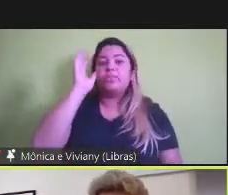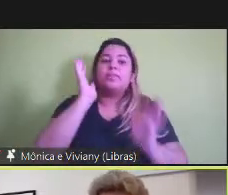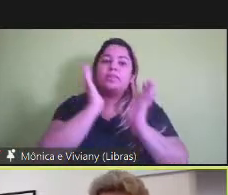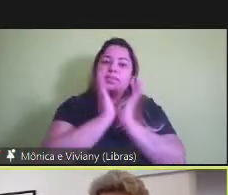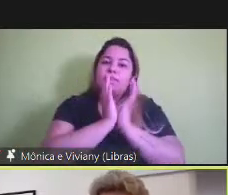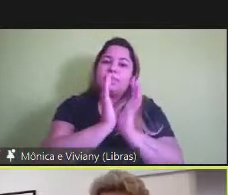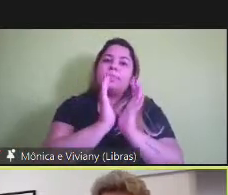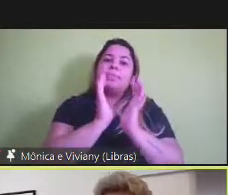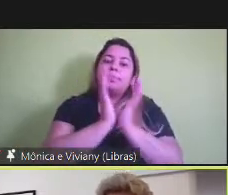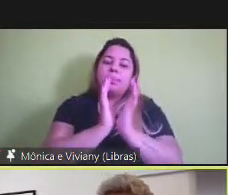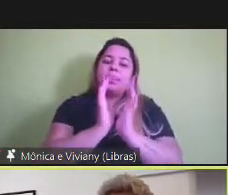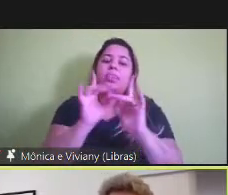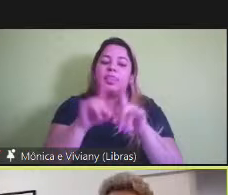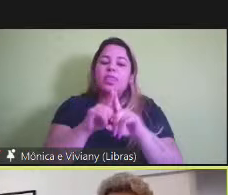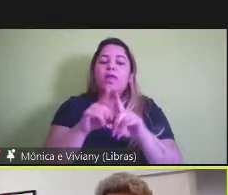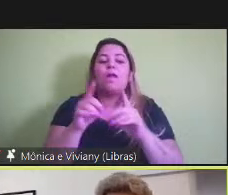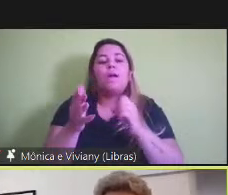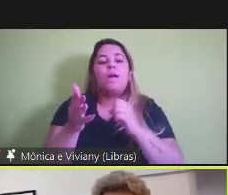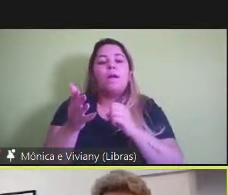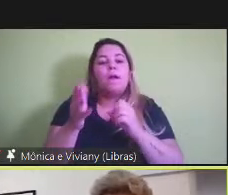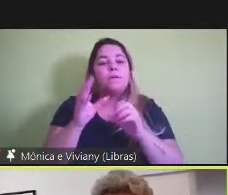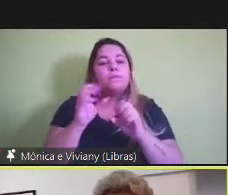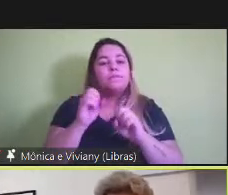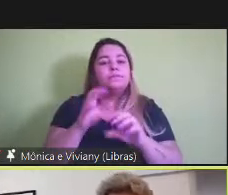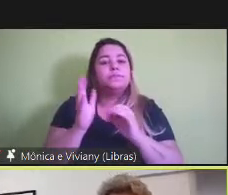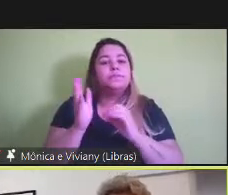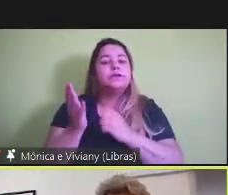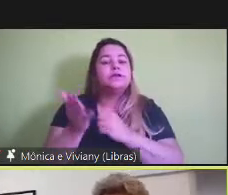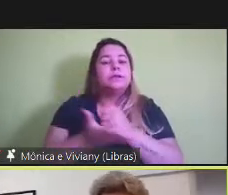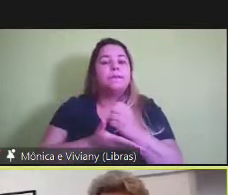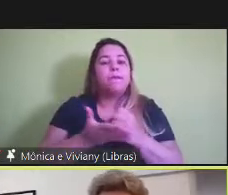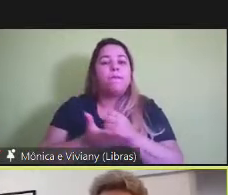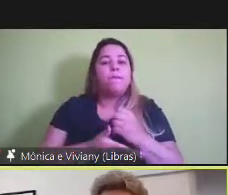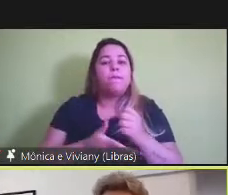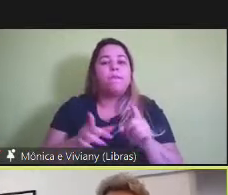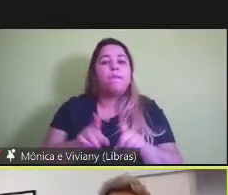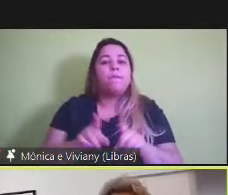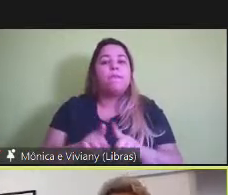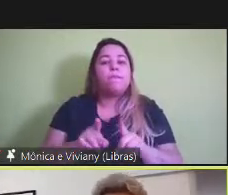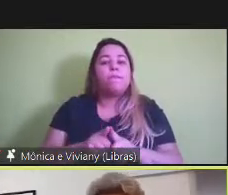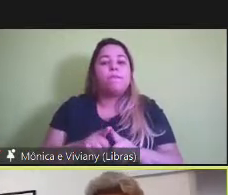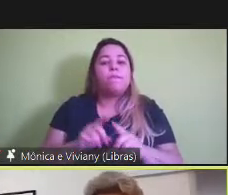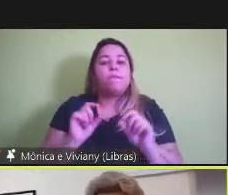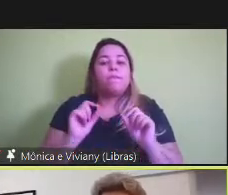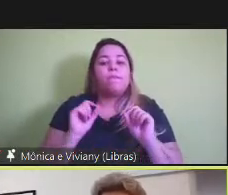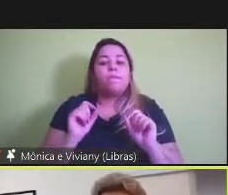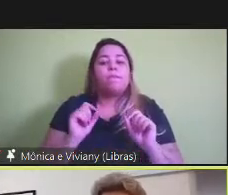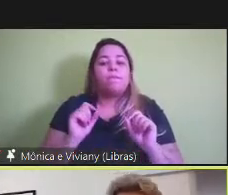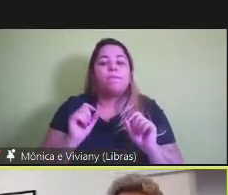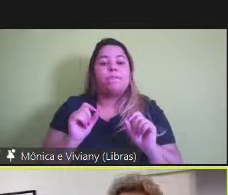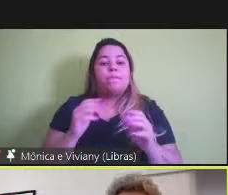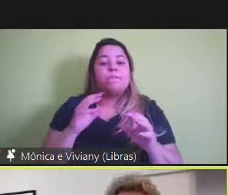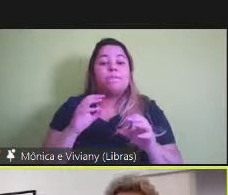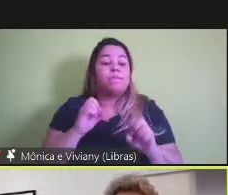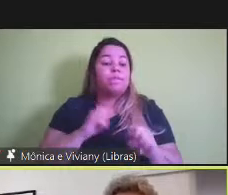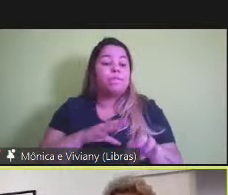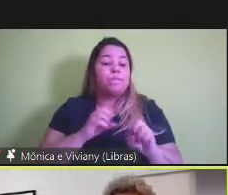explicit purpose to work in a team and to develop collaborative practice. It should be